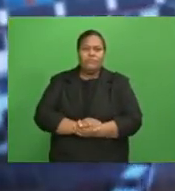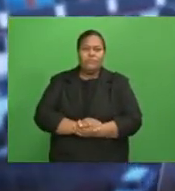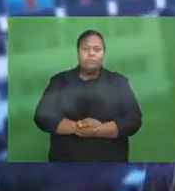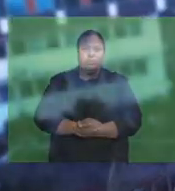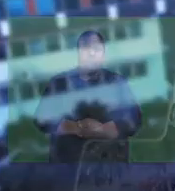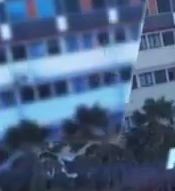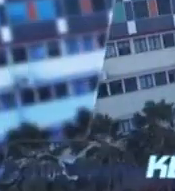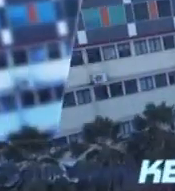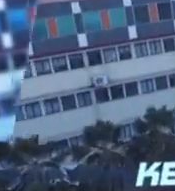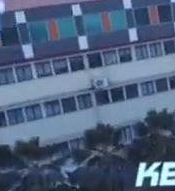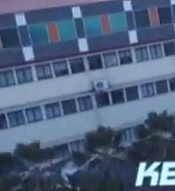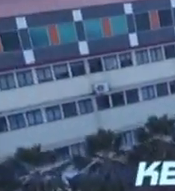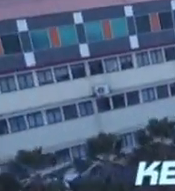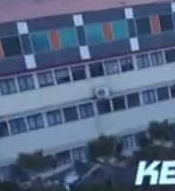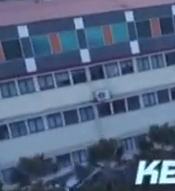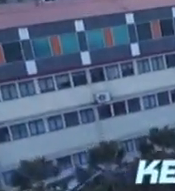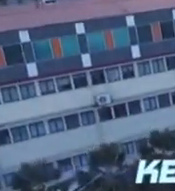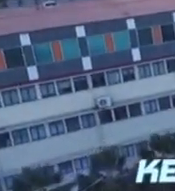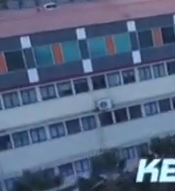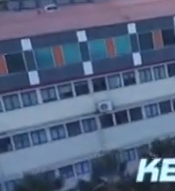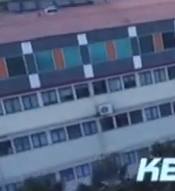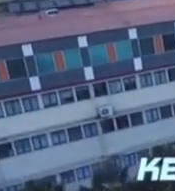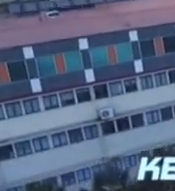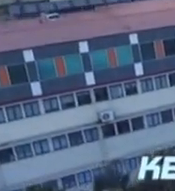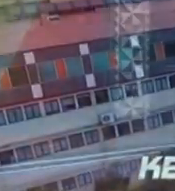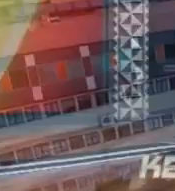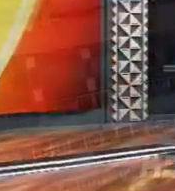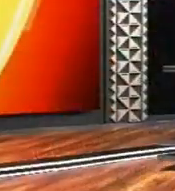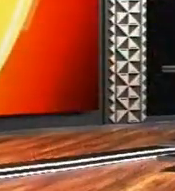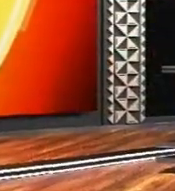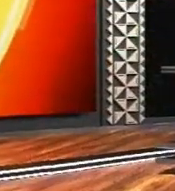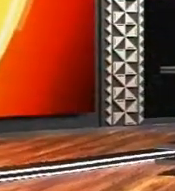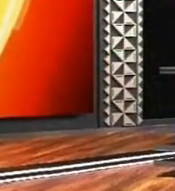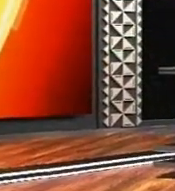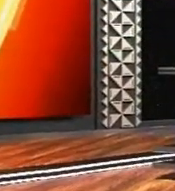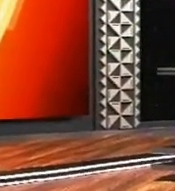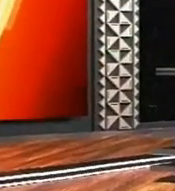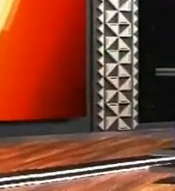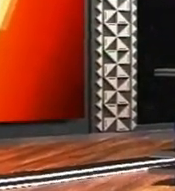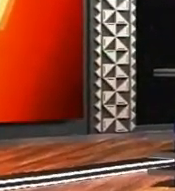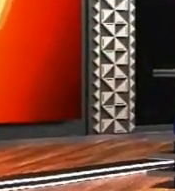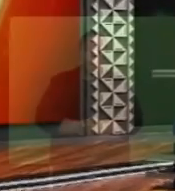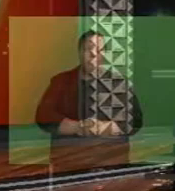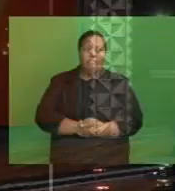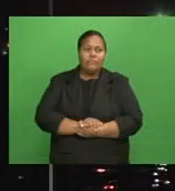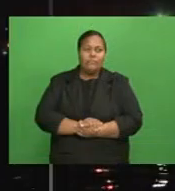From the studios of FBC Suva, Jackie Spate.